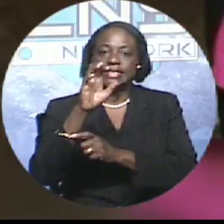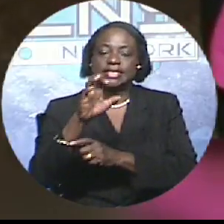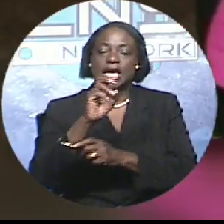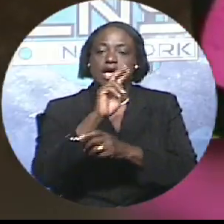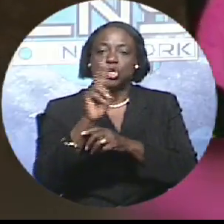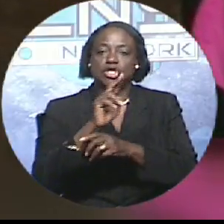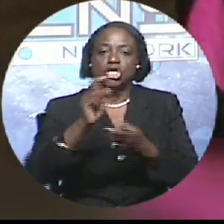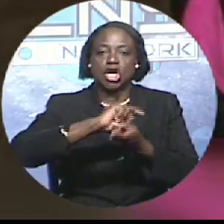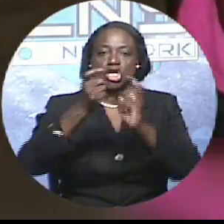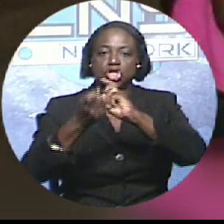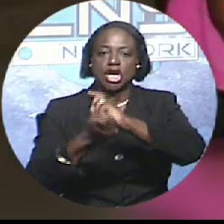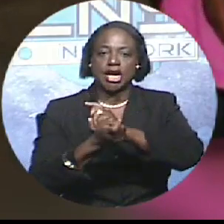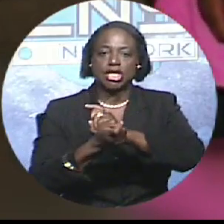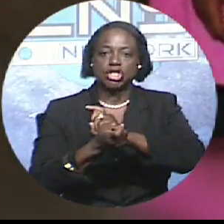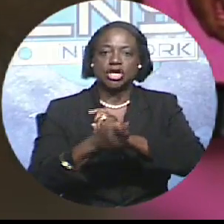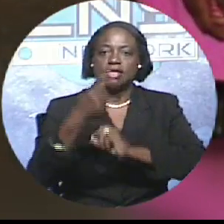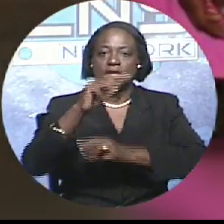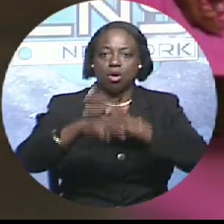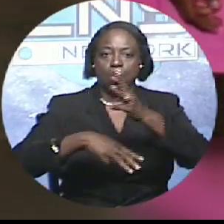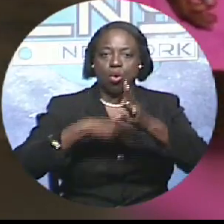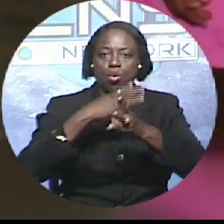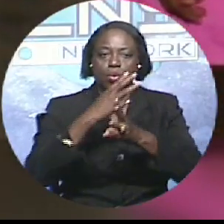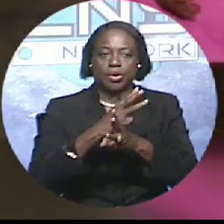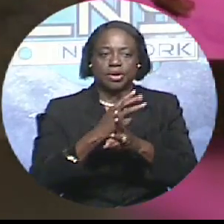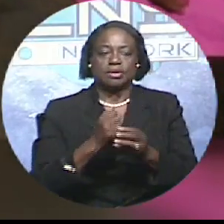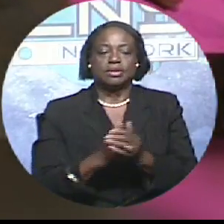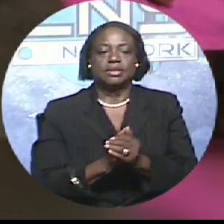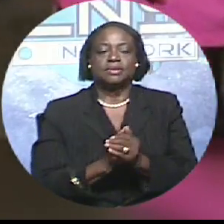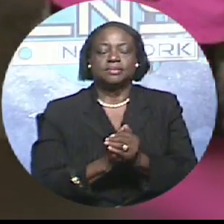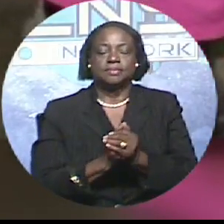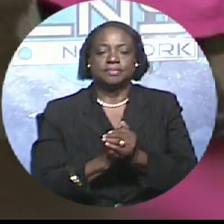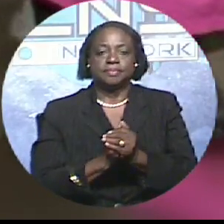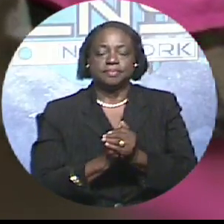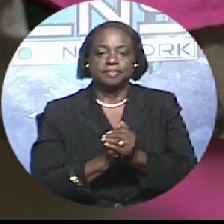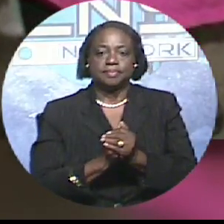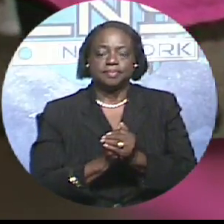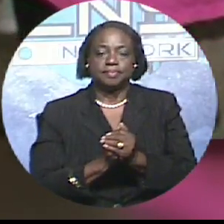their corner of the world. Keishla Adderley for the BTC Island Connection.